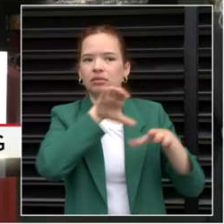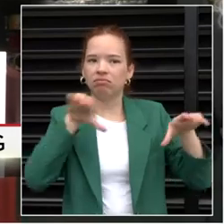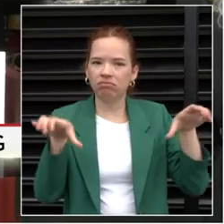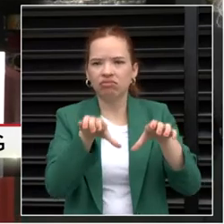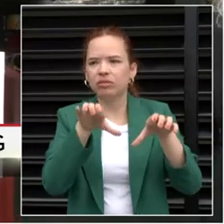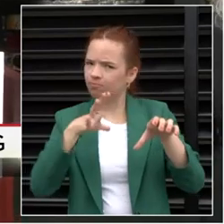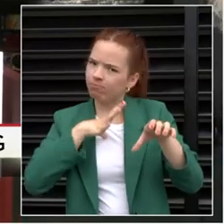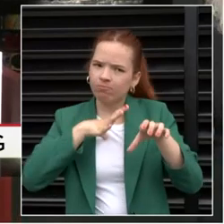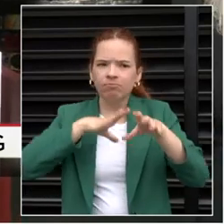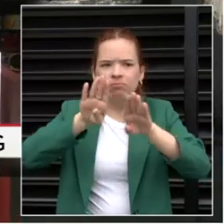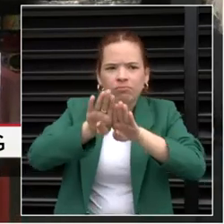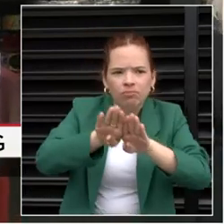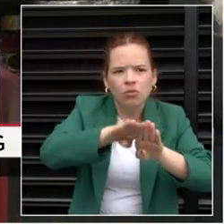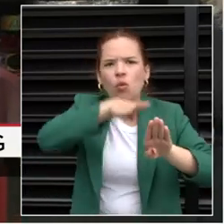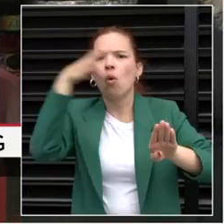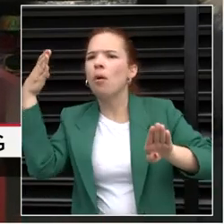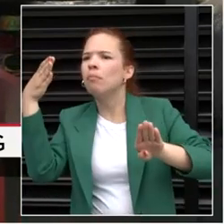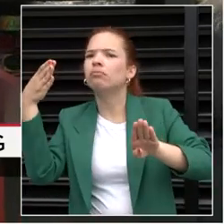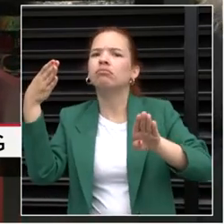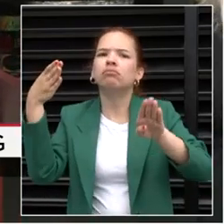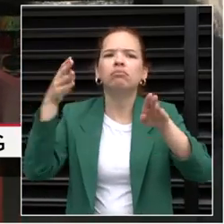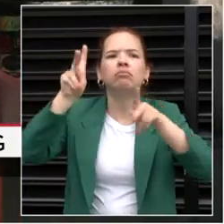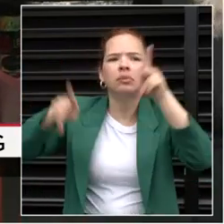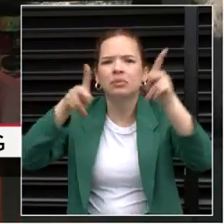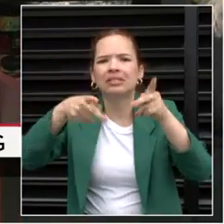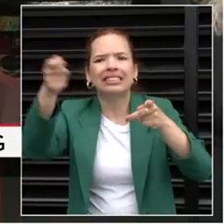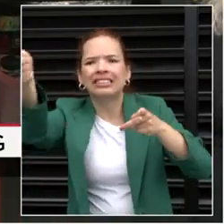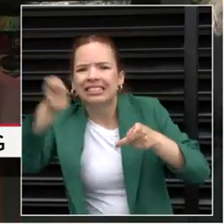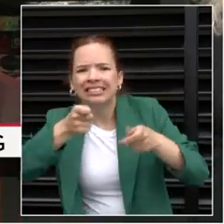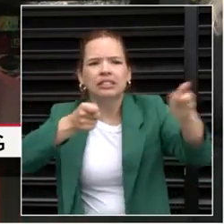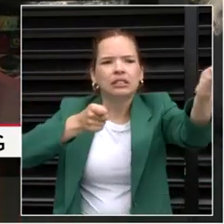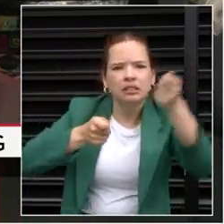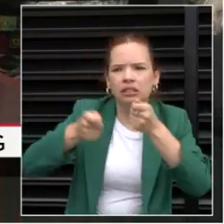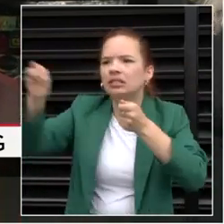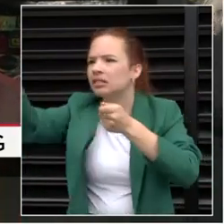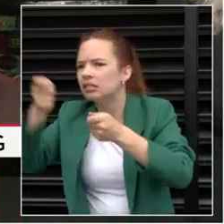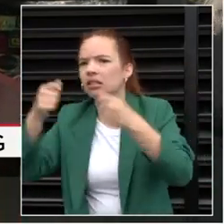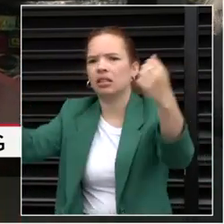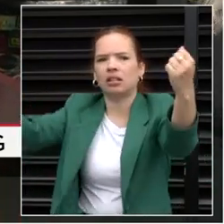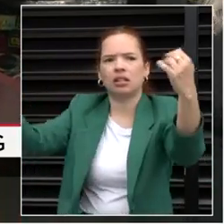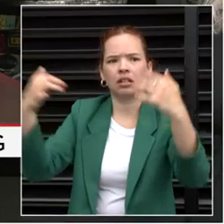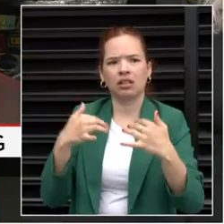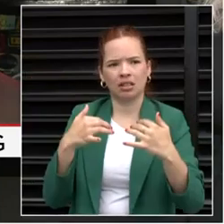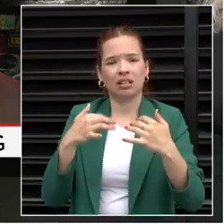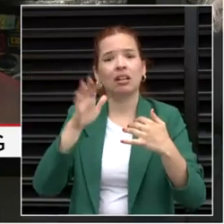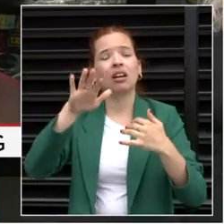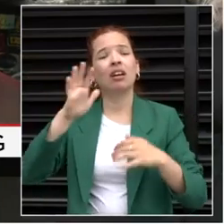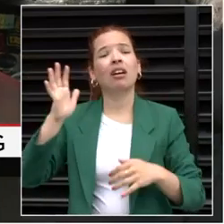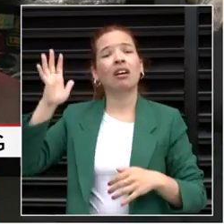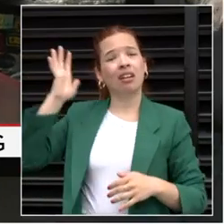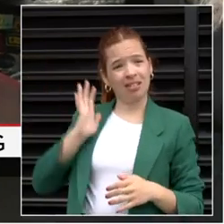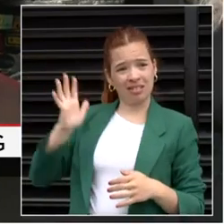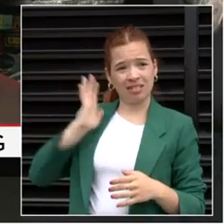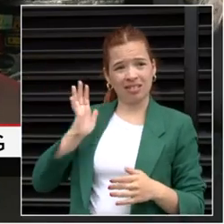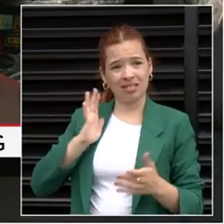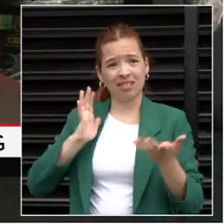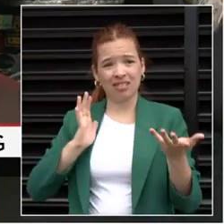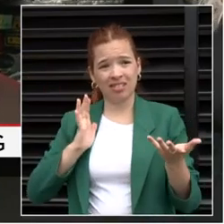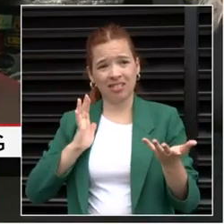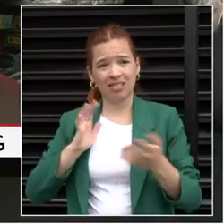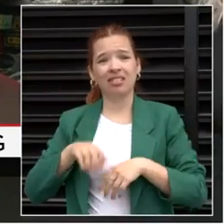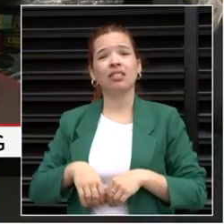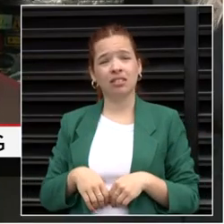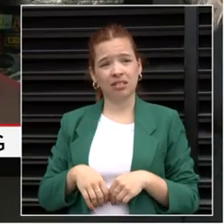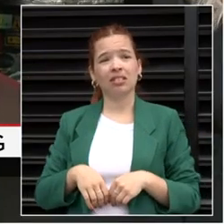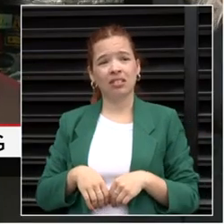all walks of life. I mean, this was way before there were gender discussions, whatever. I mean, people, all kinds of people that you've